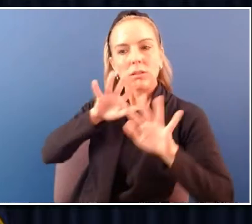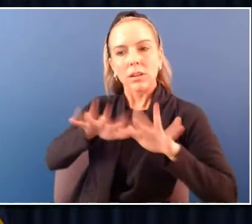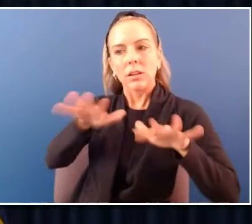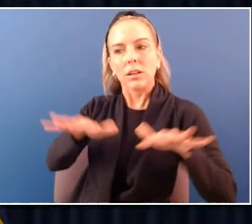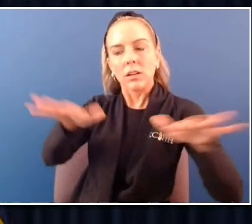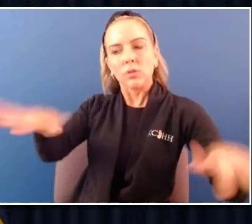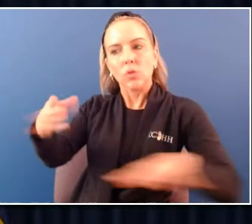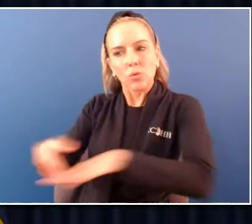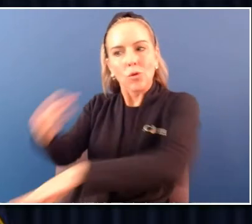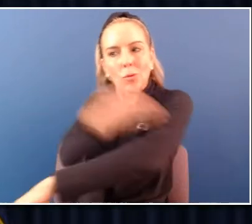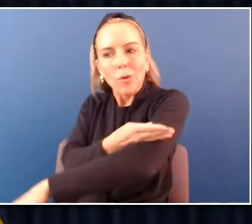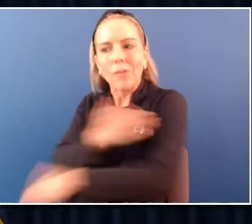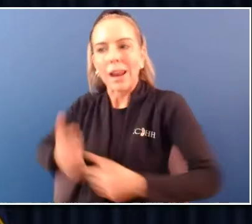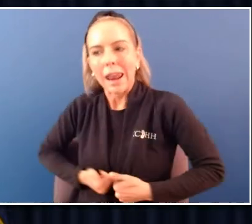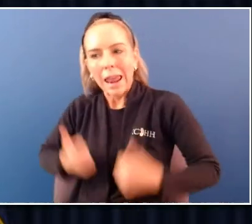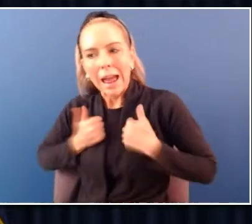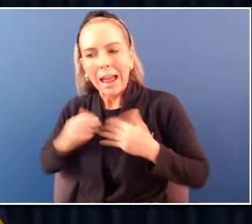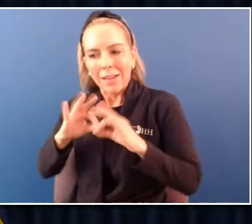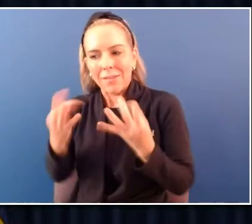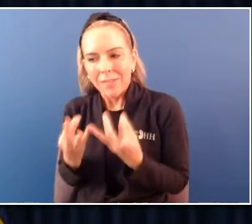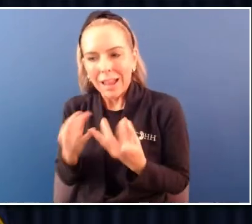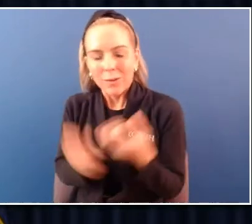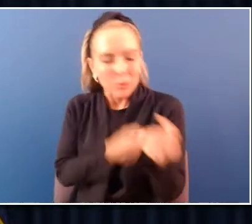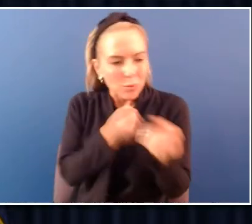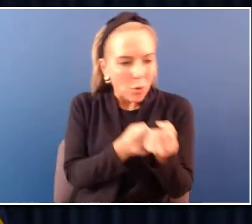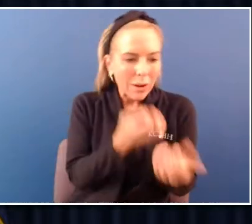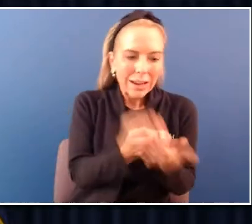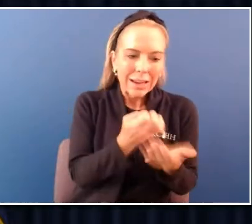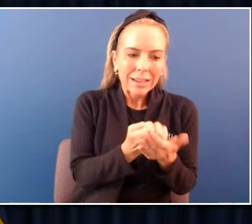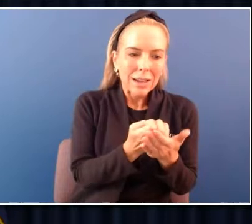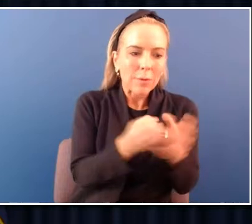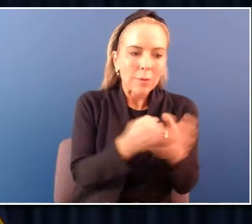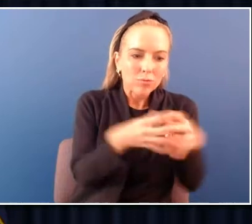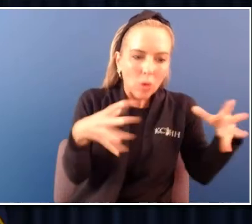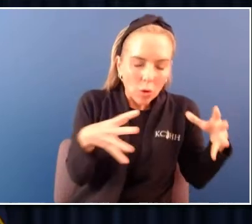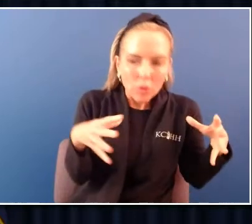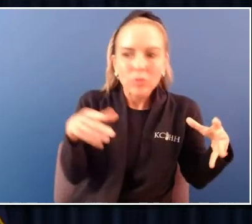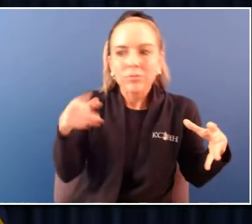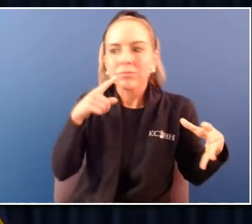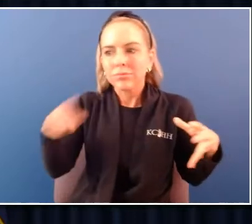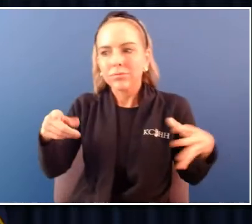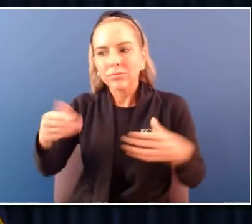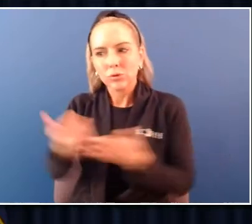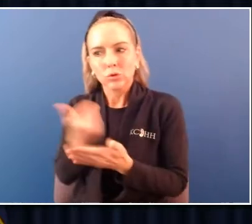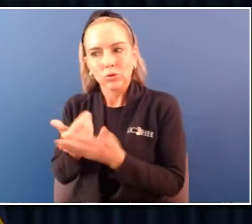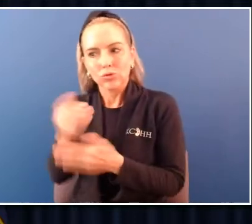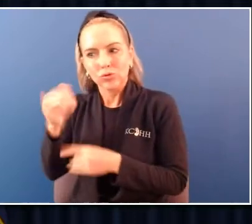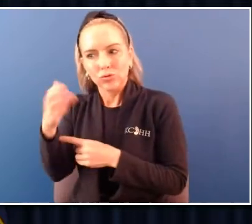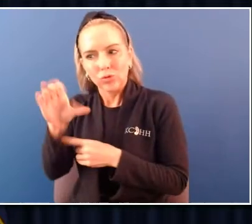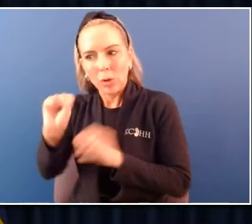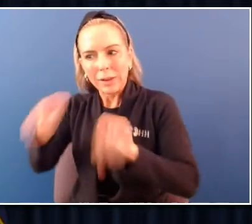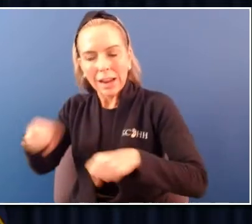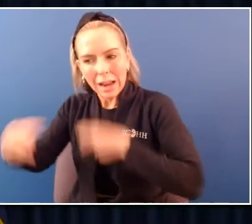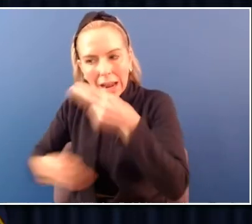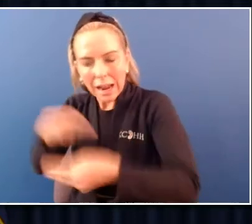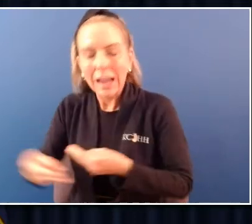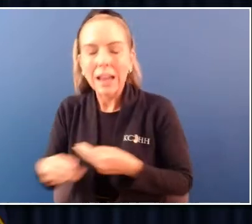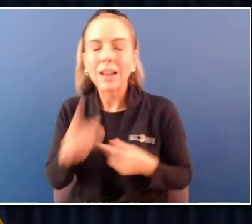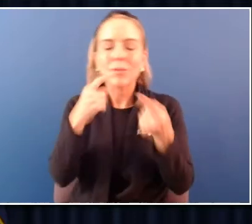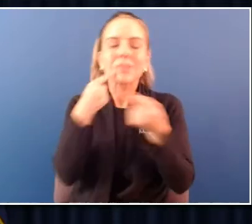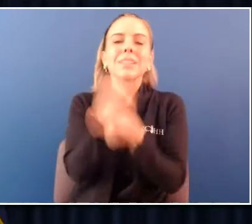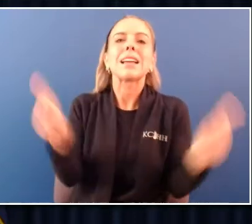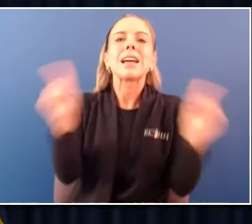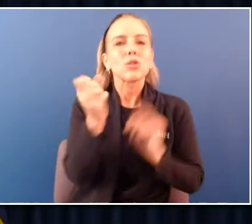it supports economic growth and new jobs. Today, we're announcing 12 projects from our Community